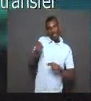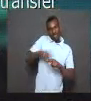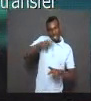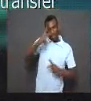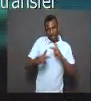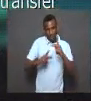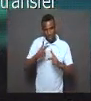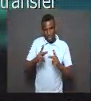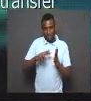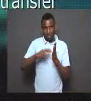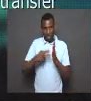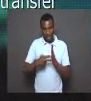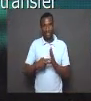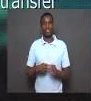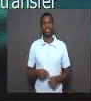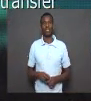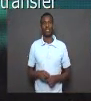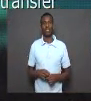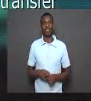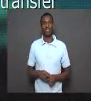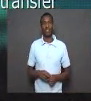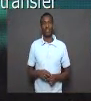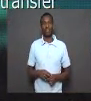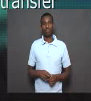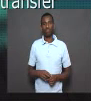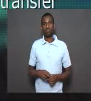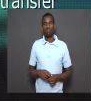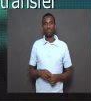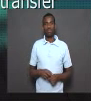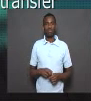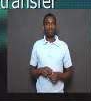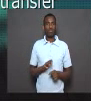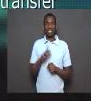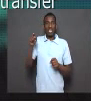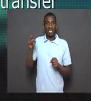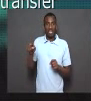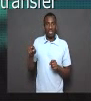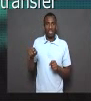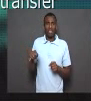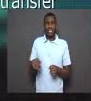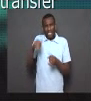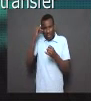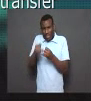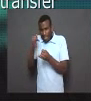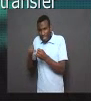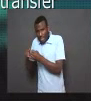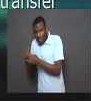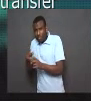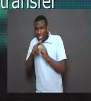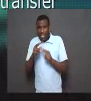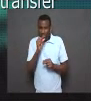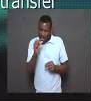A reversible process is one that can be reversed by means of an